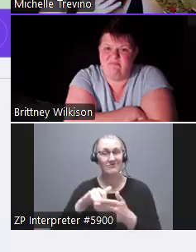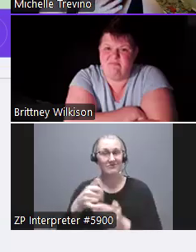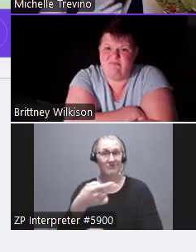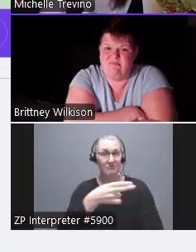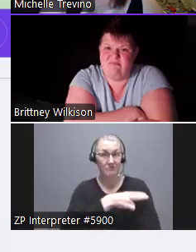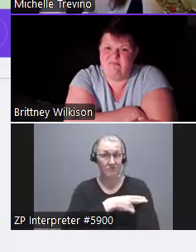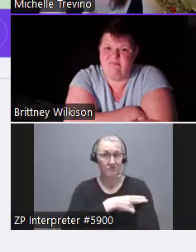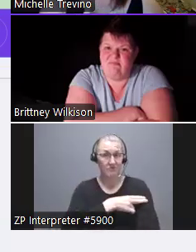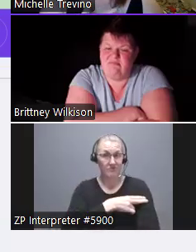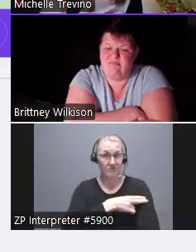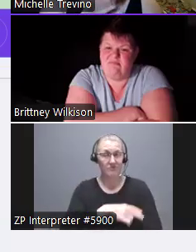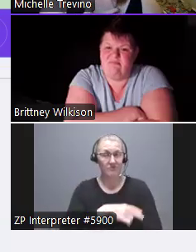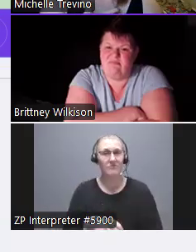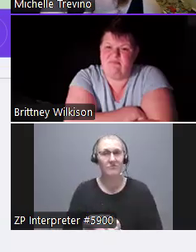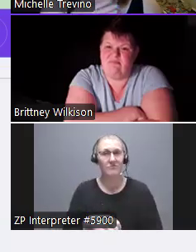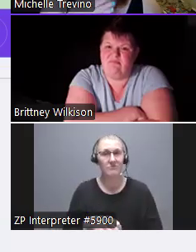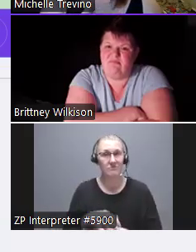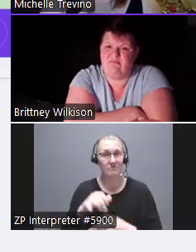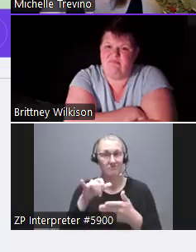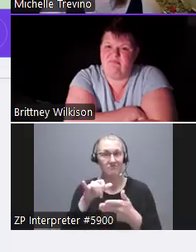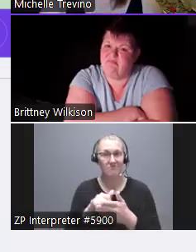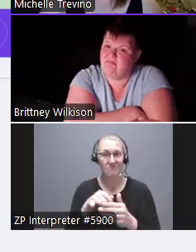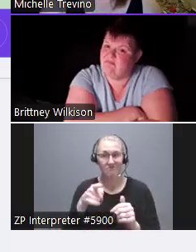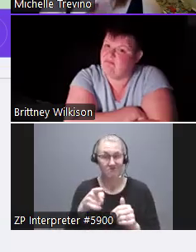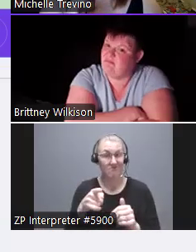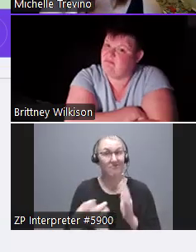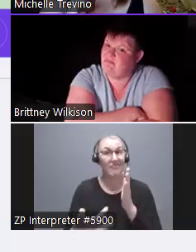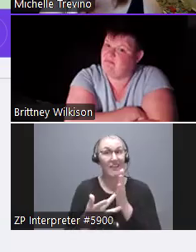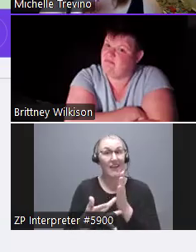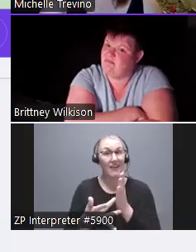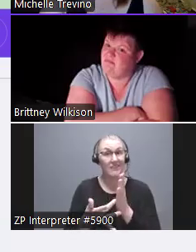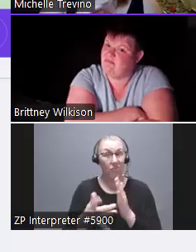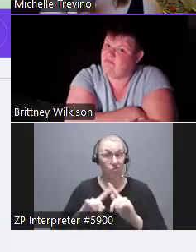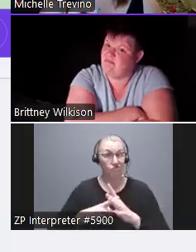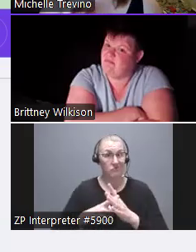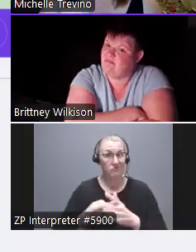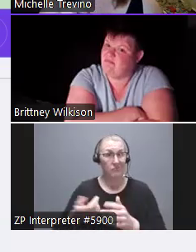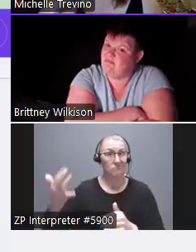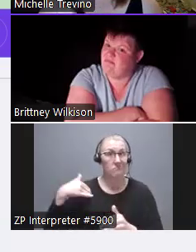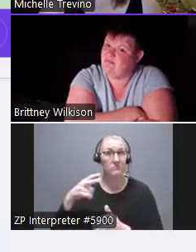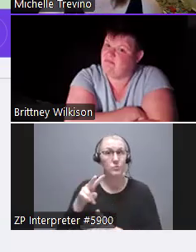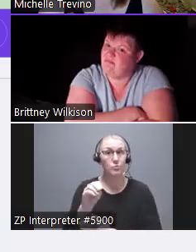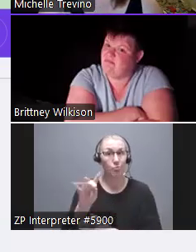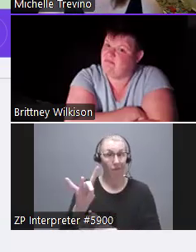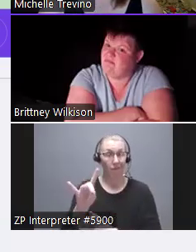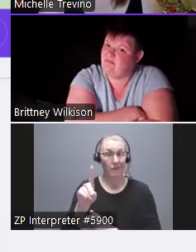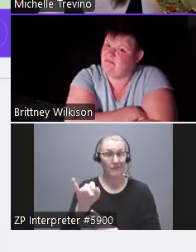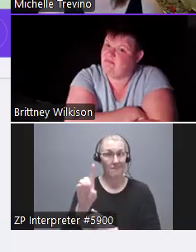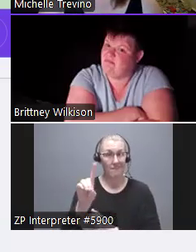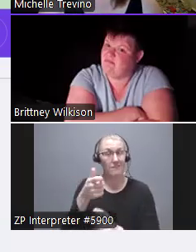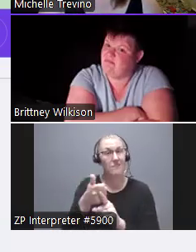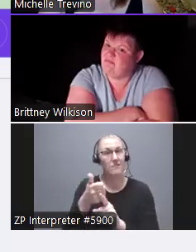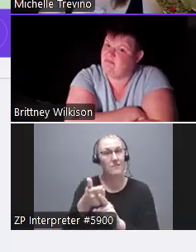is age reversing technology. In 2008, David really started focusing